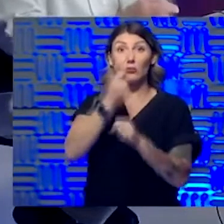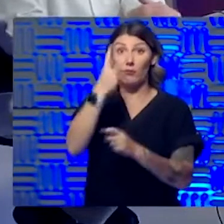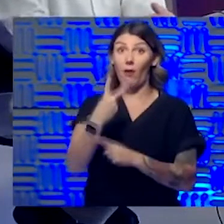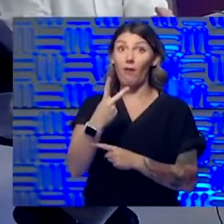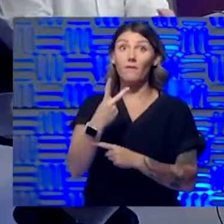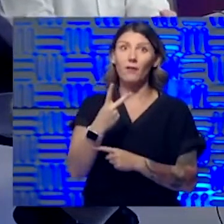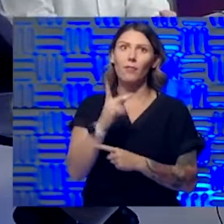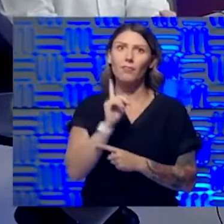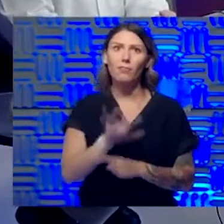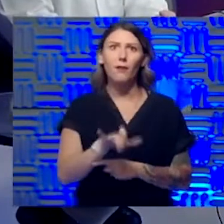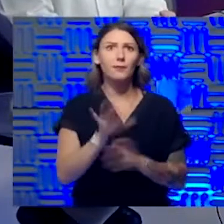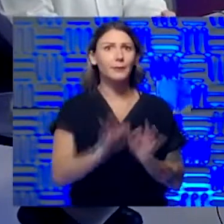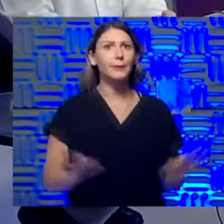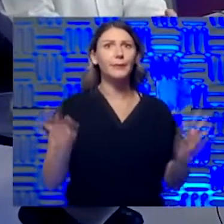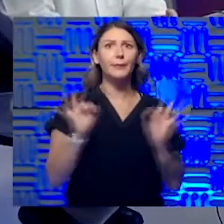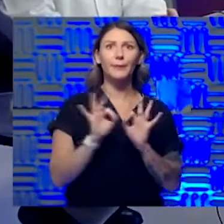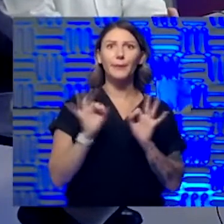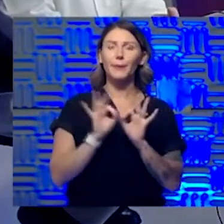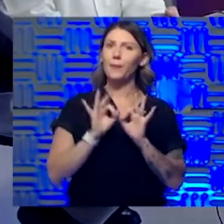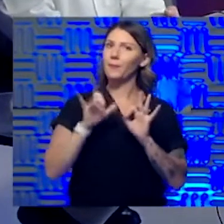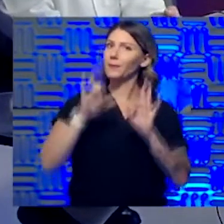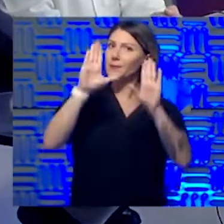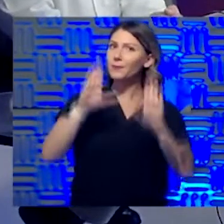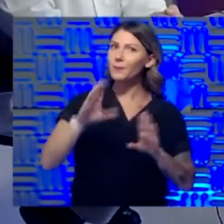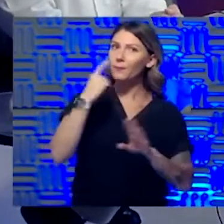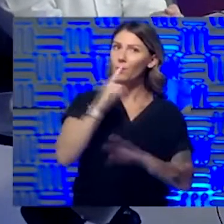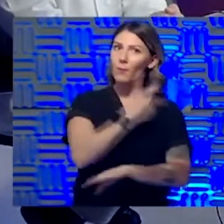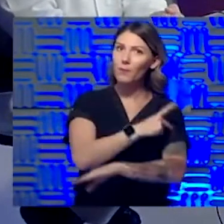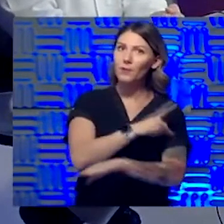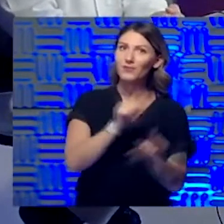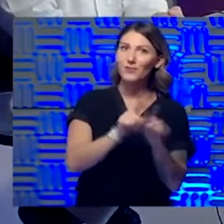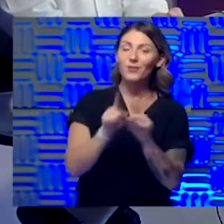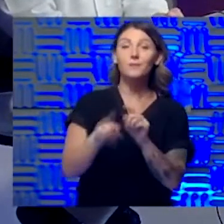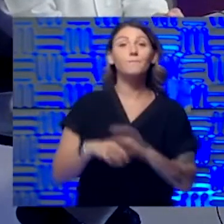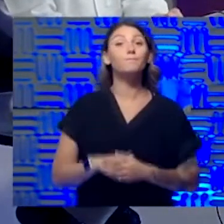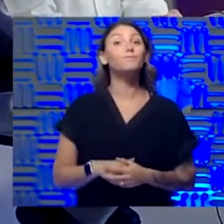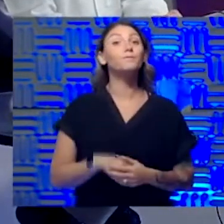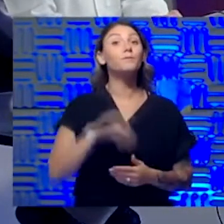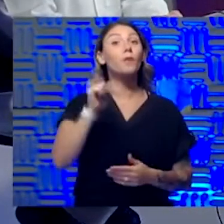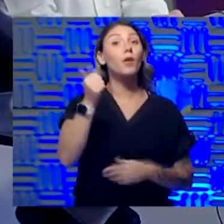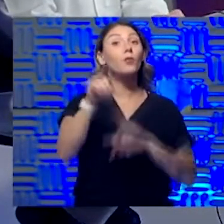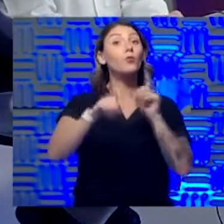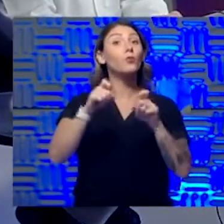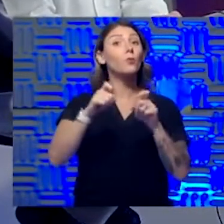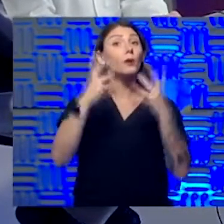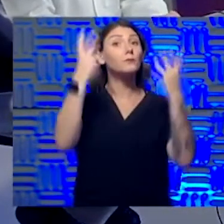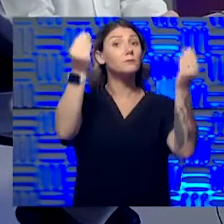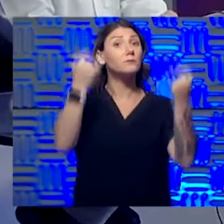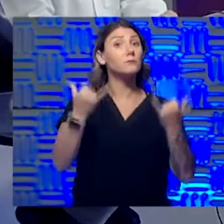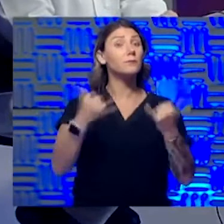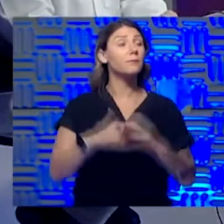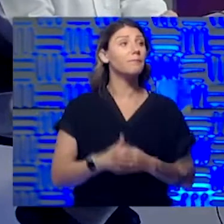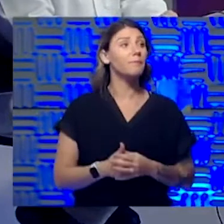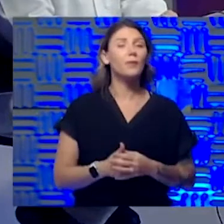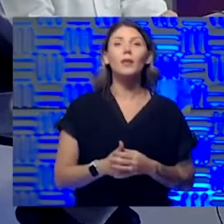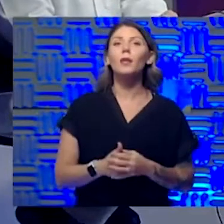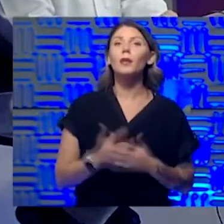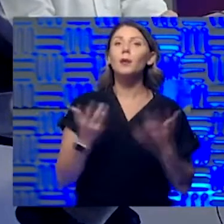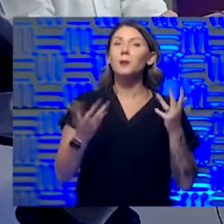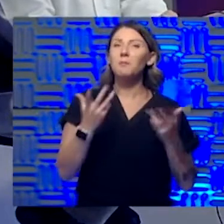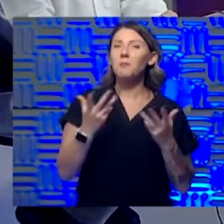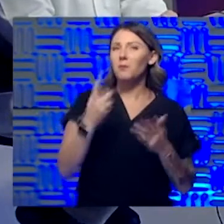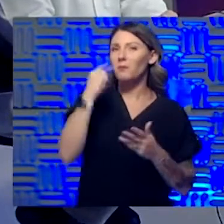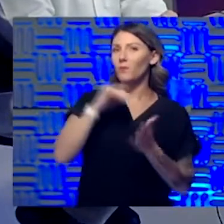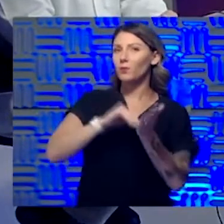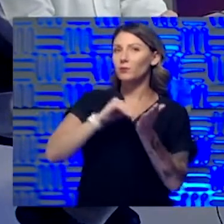deal. Well, those are big home runs and great for patients too. Other questions out there today? Yeah, this one might be also for Dr.